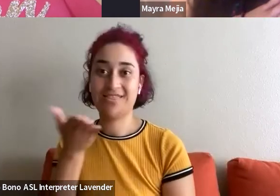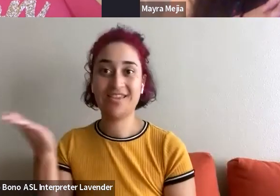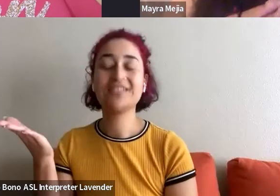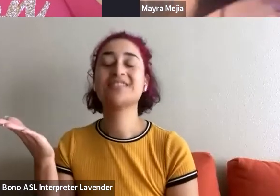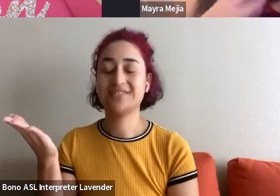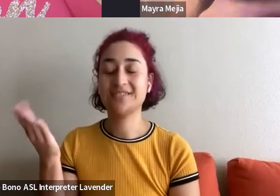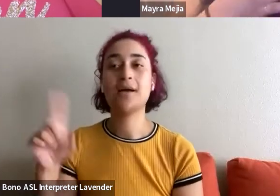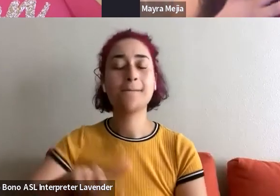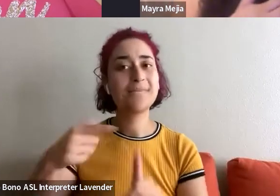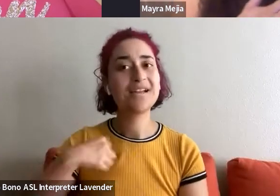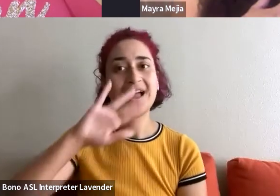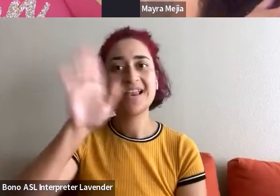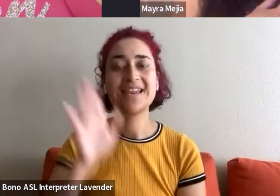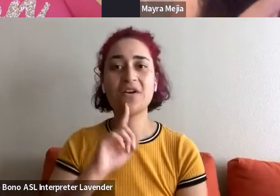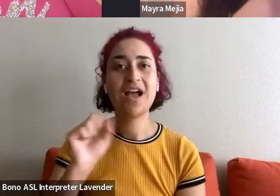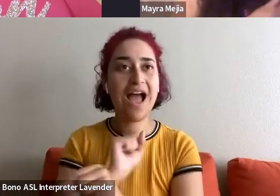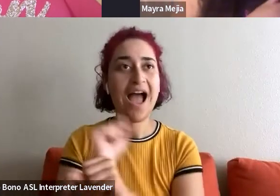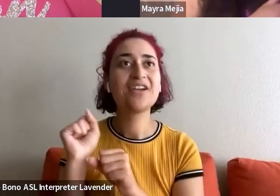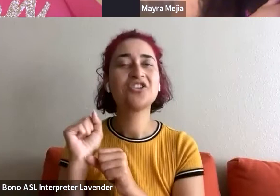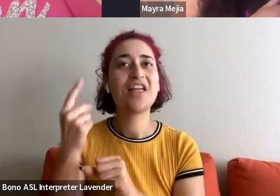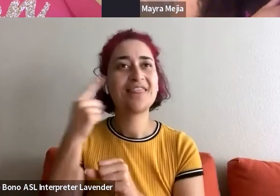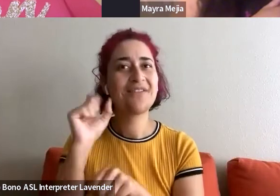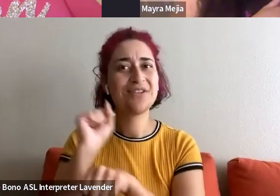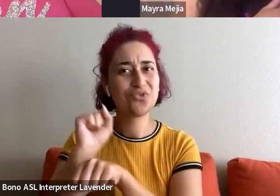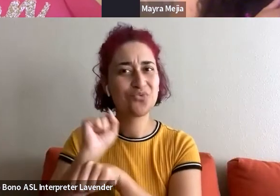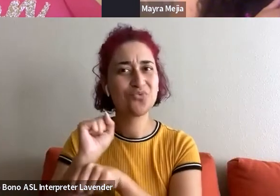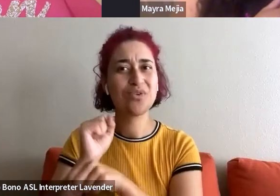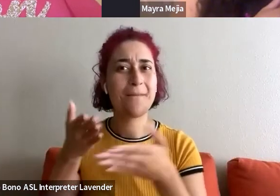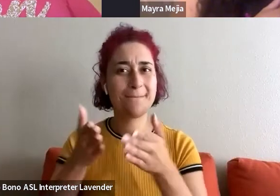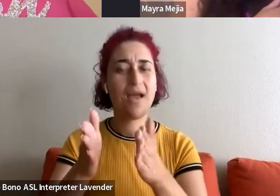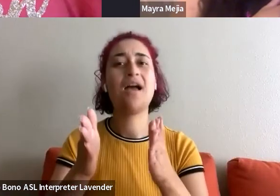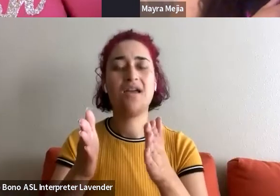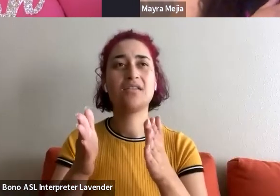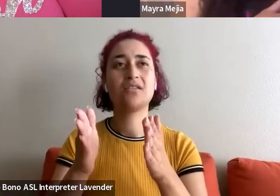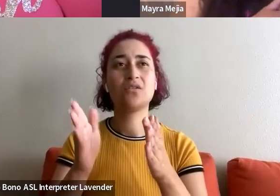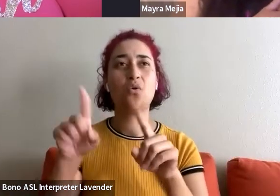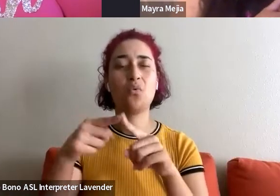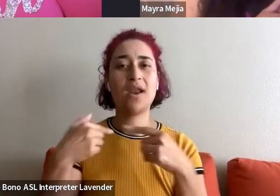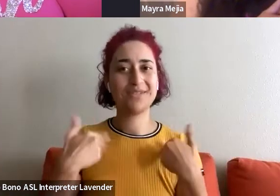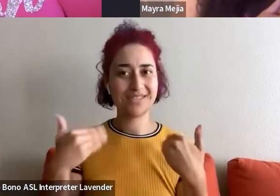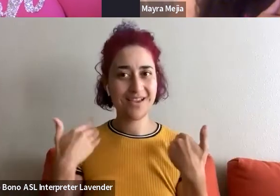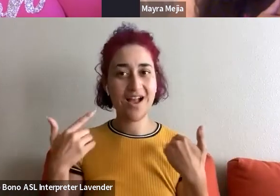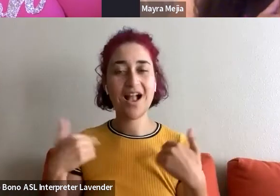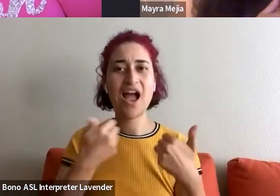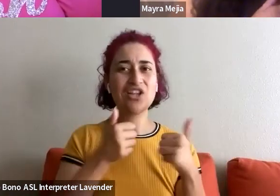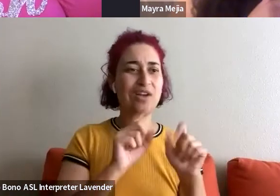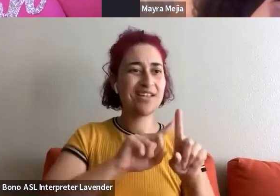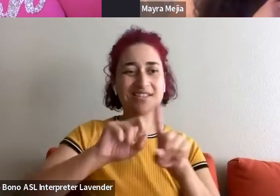But I never actually thought of it as a career path when I was younger. I tried different things as I grew